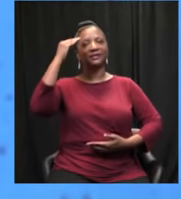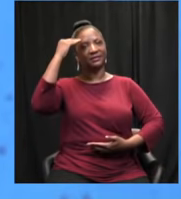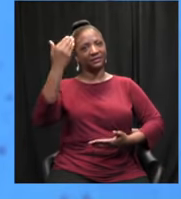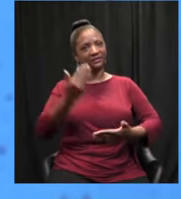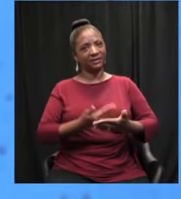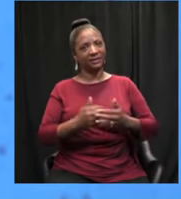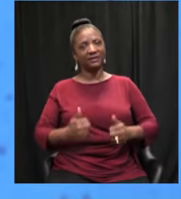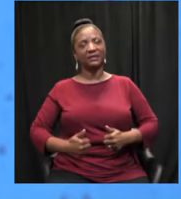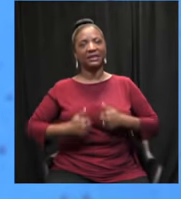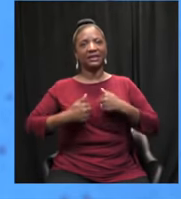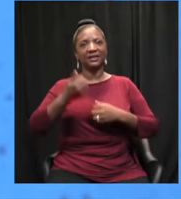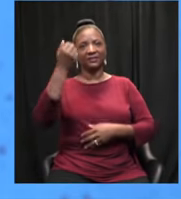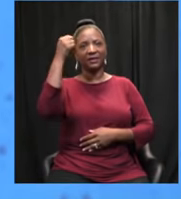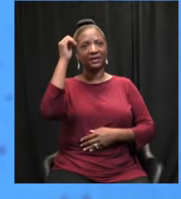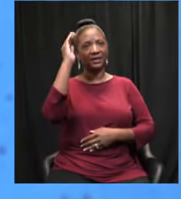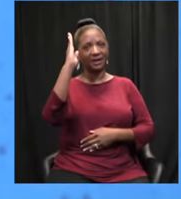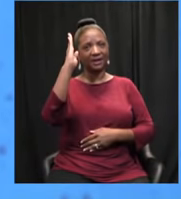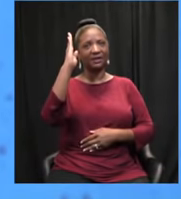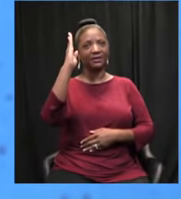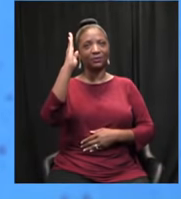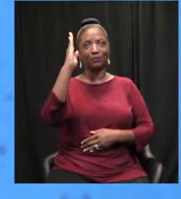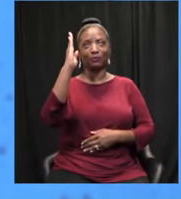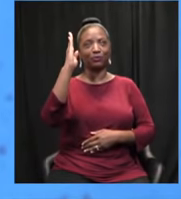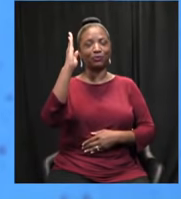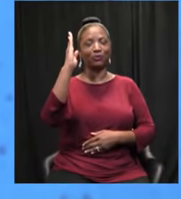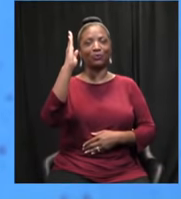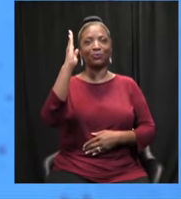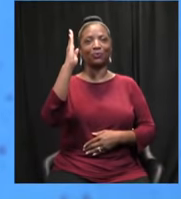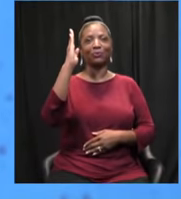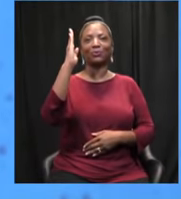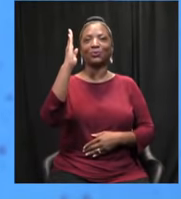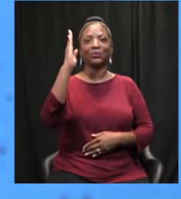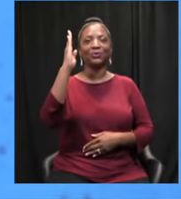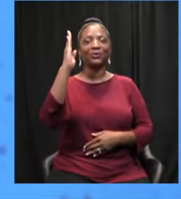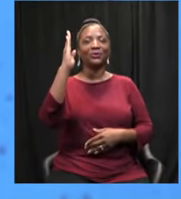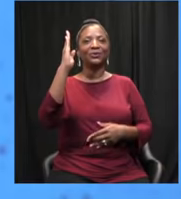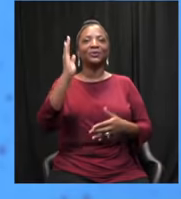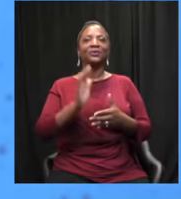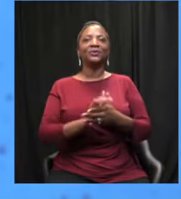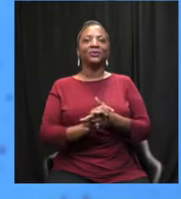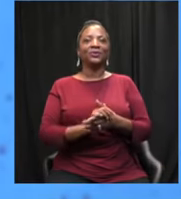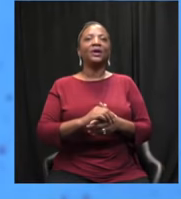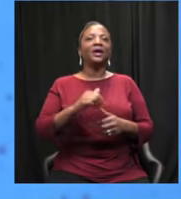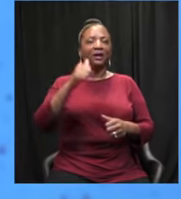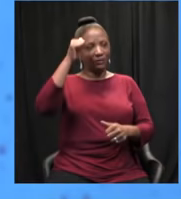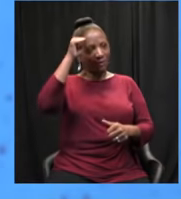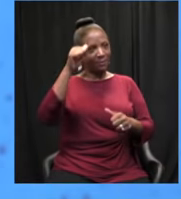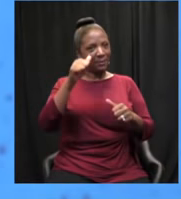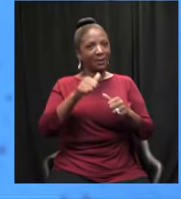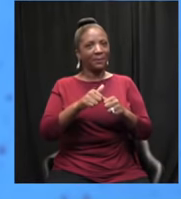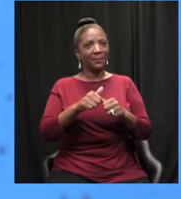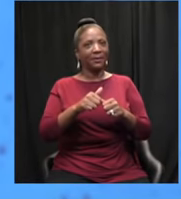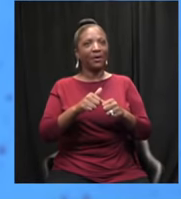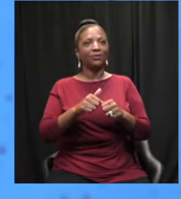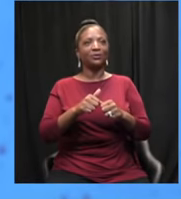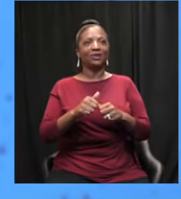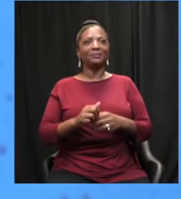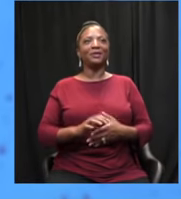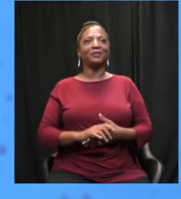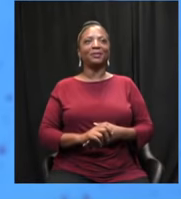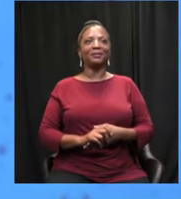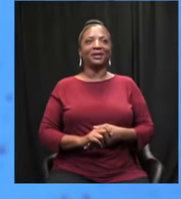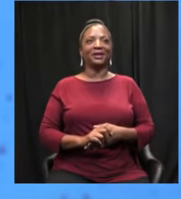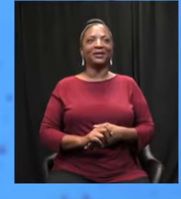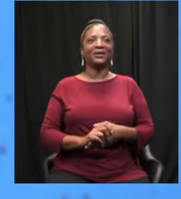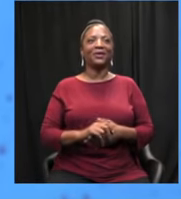God. And friends, sometimes you just need to take that to heart. When you get news, and when you watch the news, and when